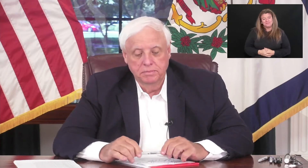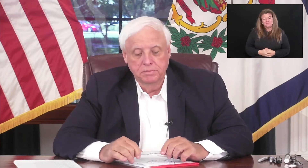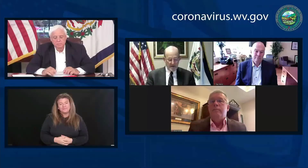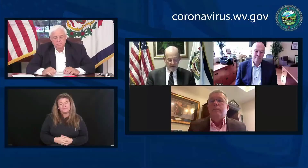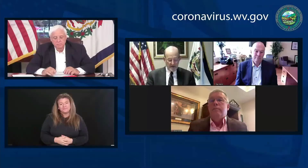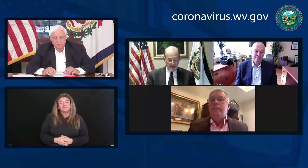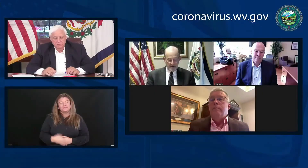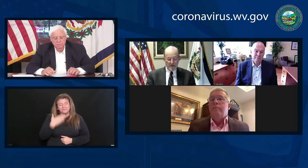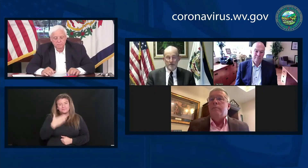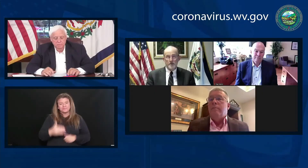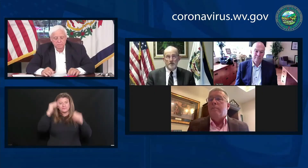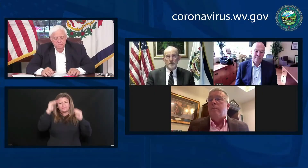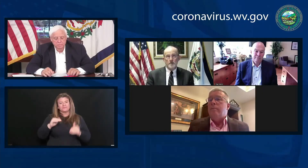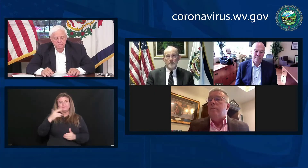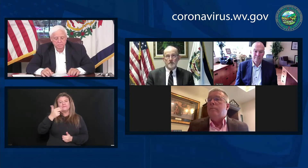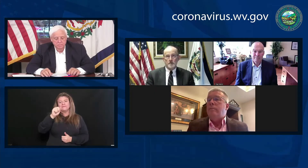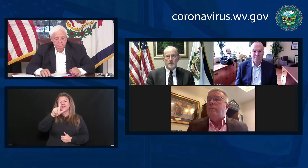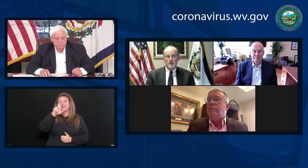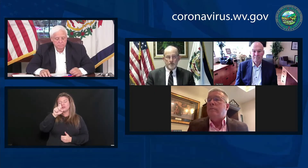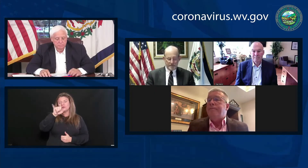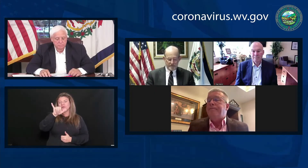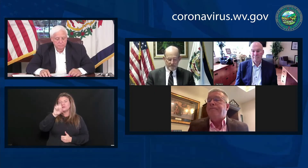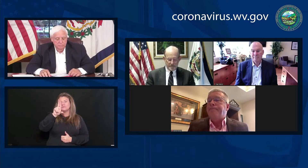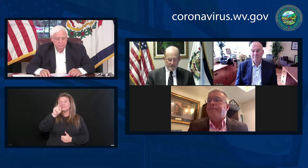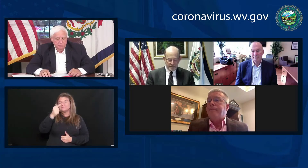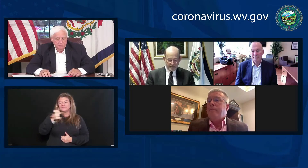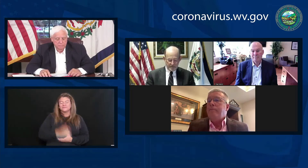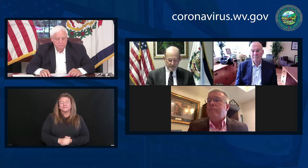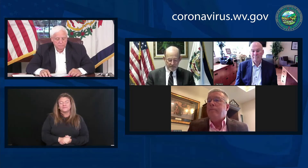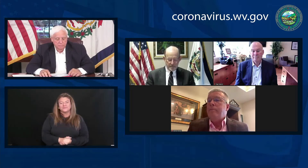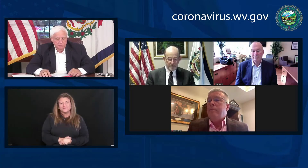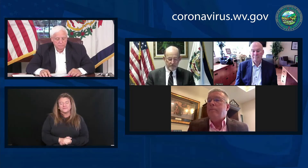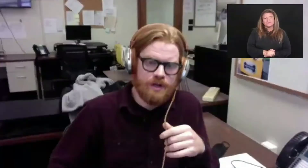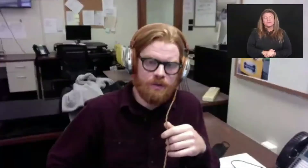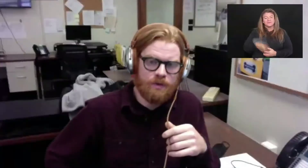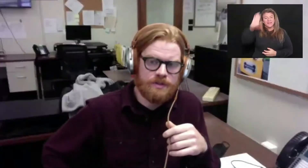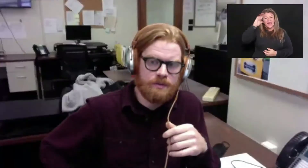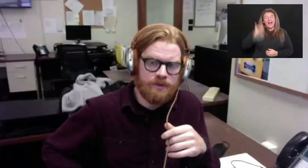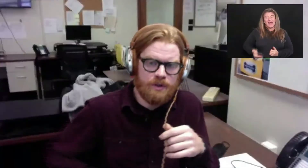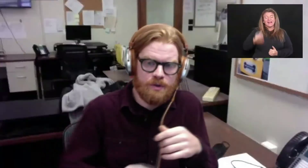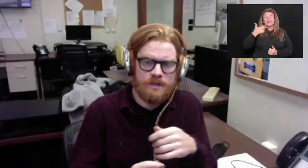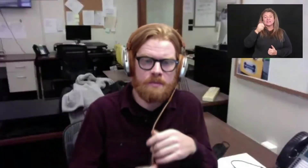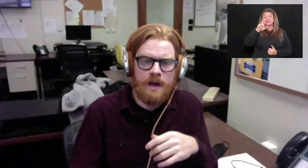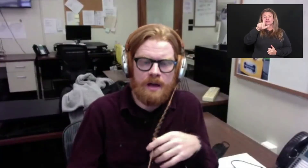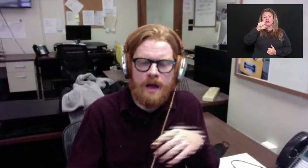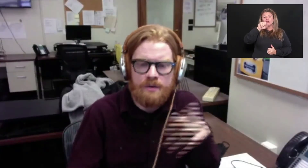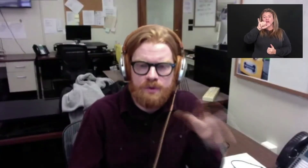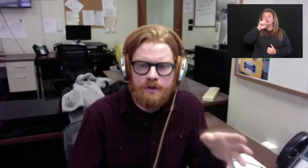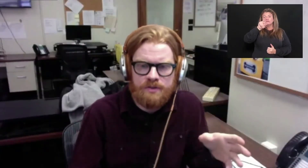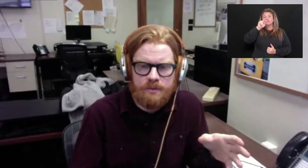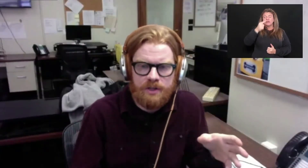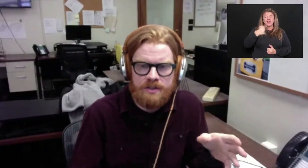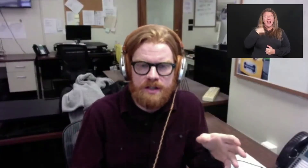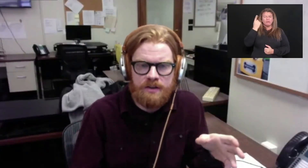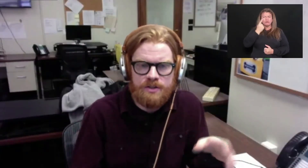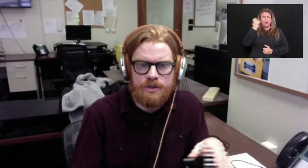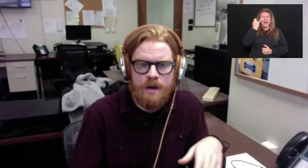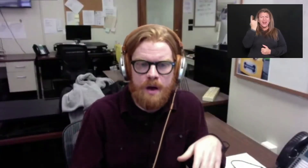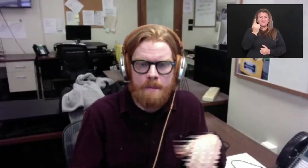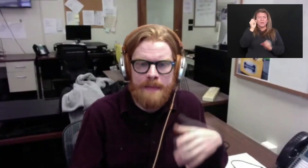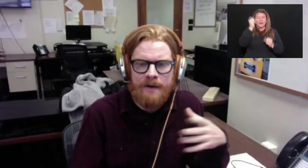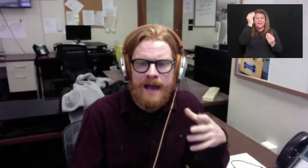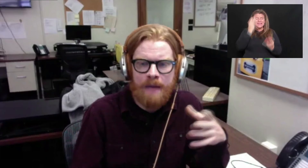All right, thank you, Steve. Next to Charles Young with WV News. Hi, this is Charles Young with WV News. I was wondering if somebody could tell